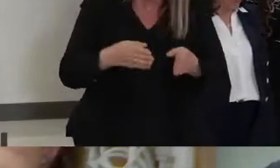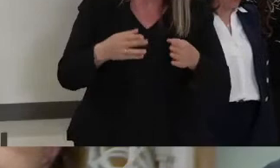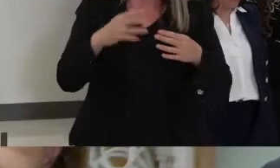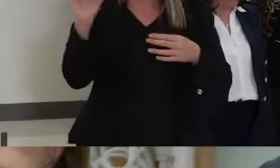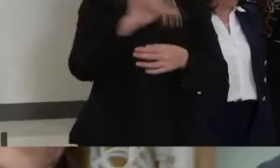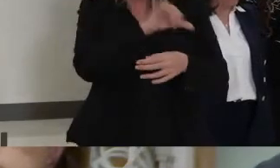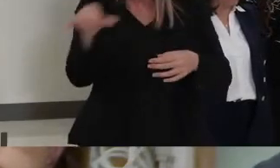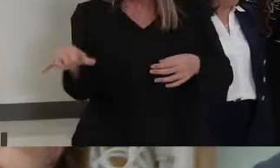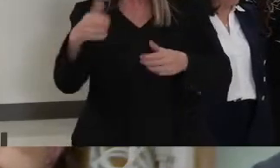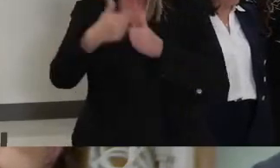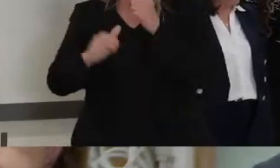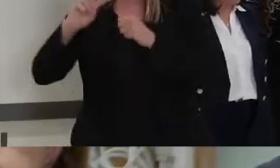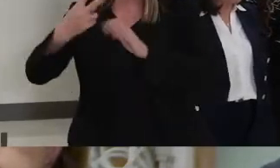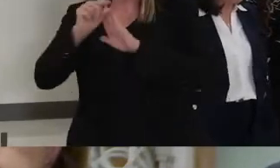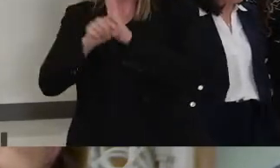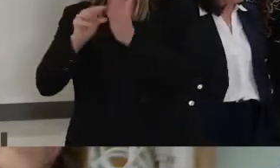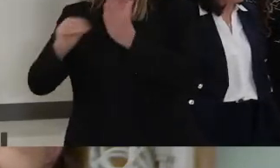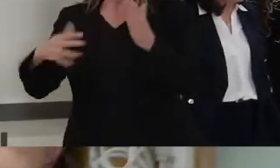grader has a class to sit in.